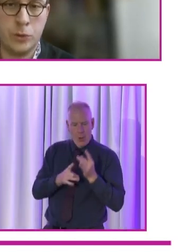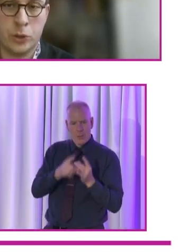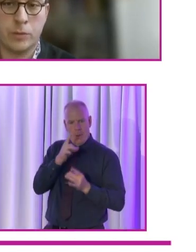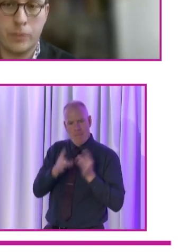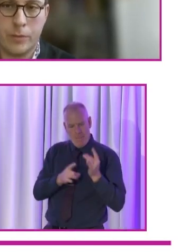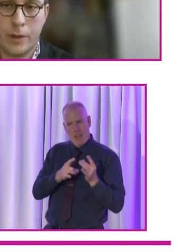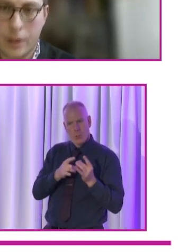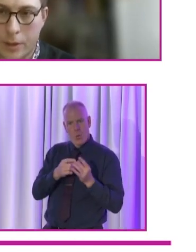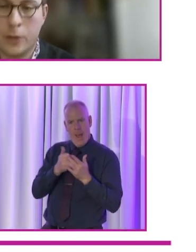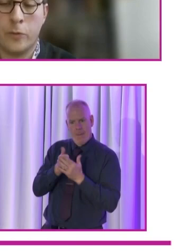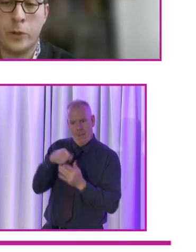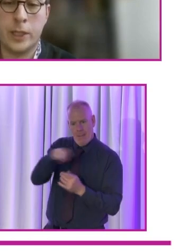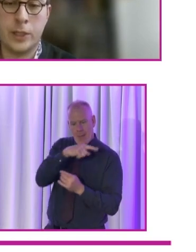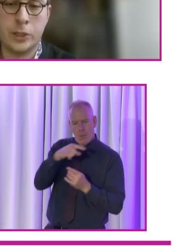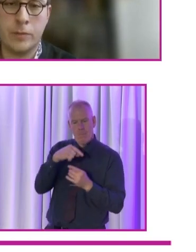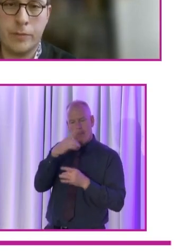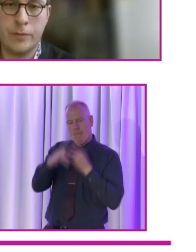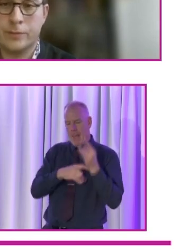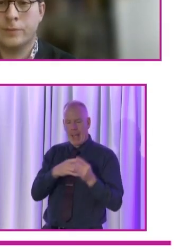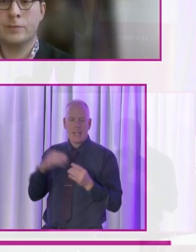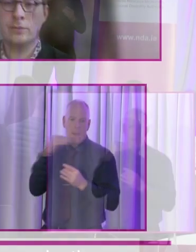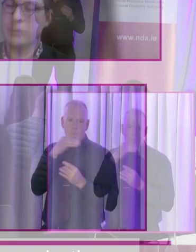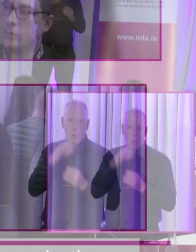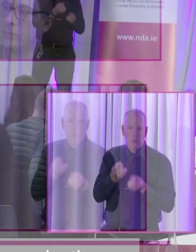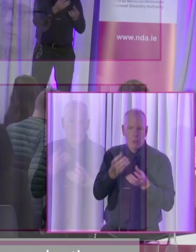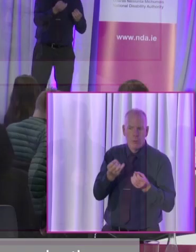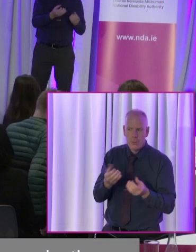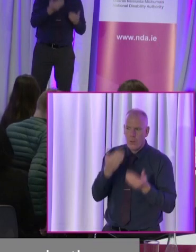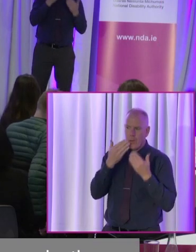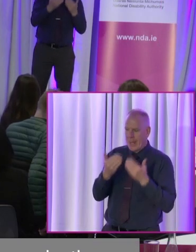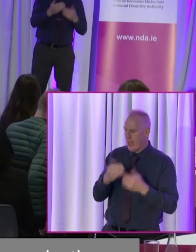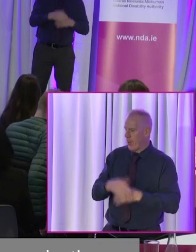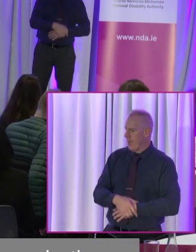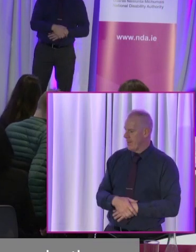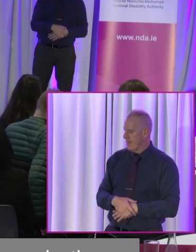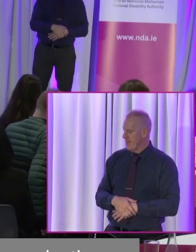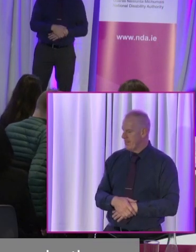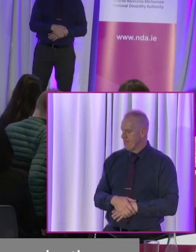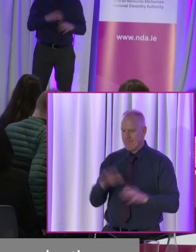important contribution. Thank you for your attention. Super. Thank you so much.